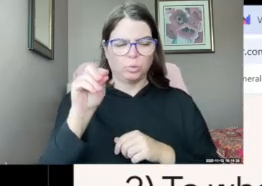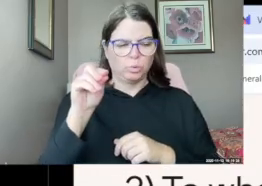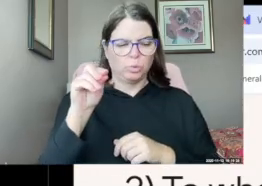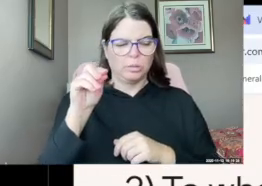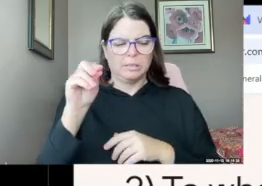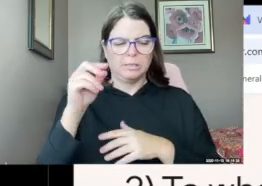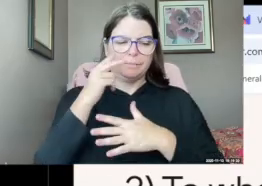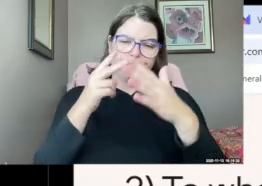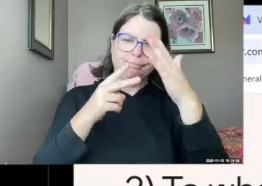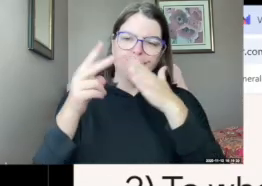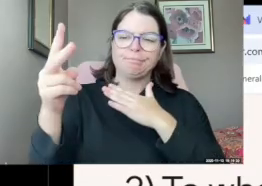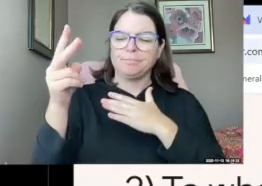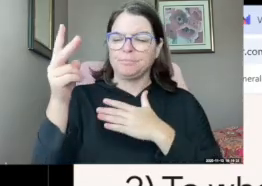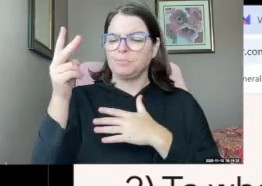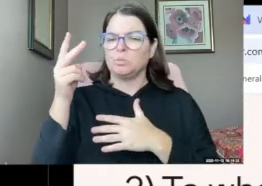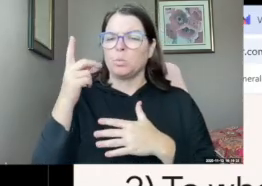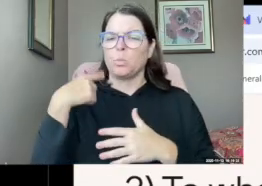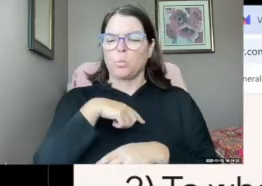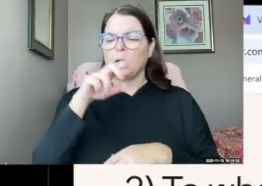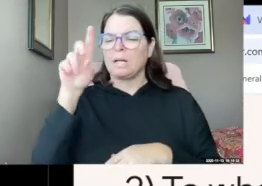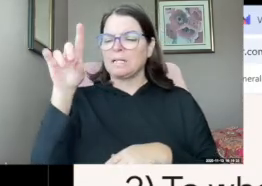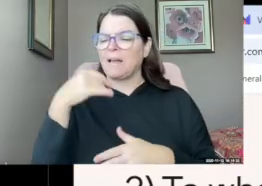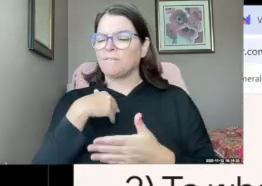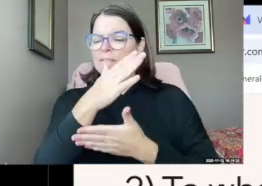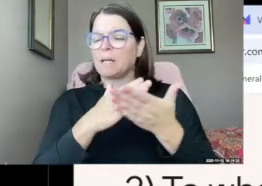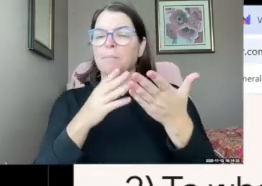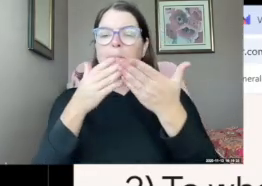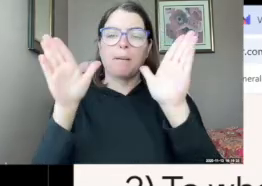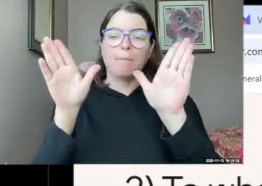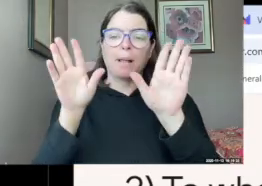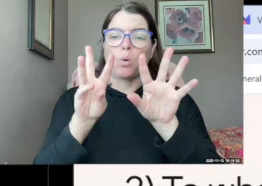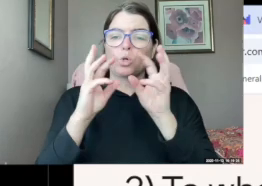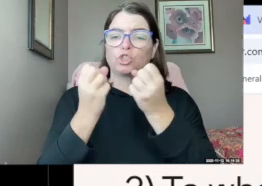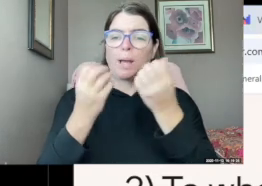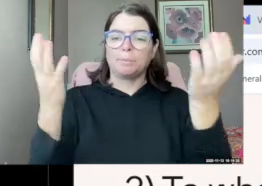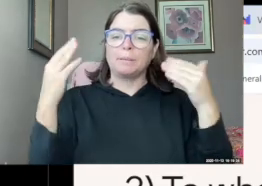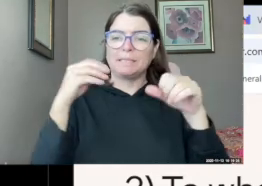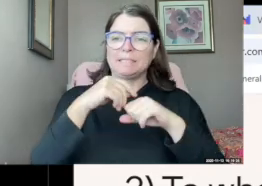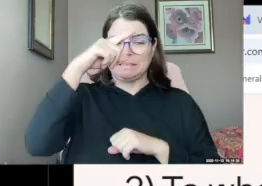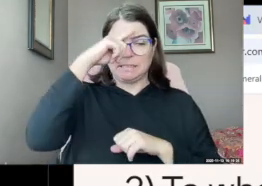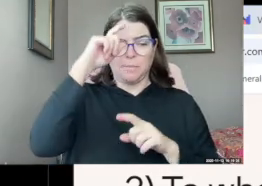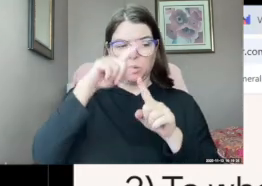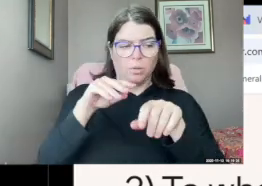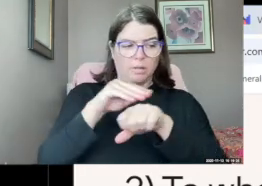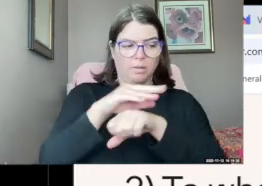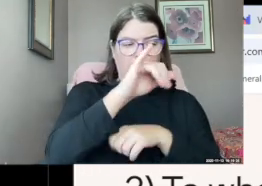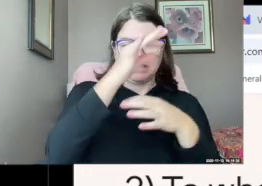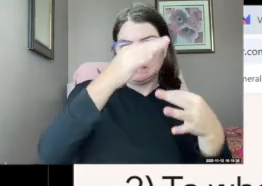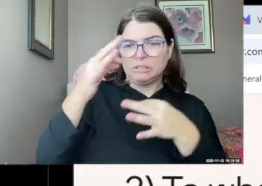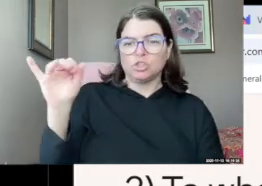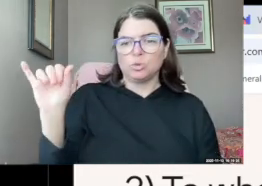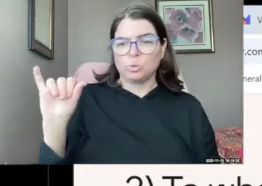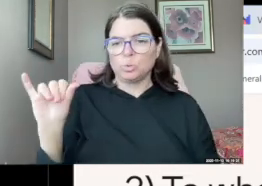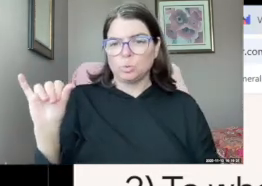plan. We do these forward-looking projections. We did have some public workshops in the summertime that